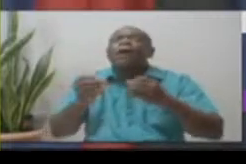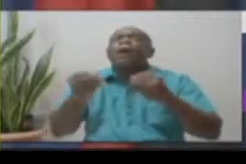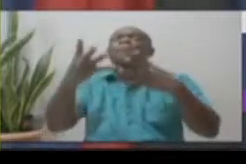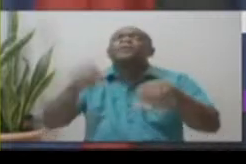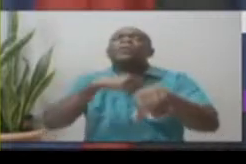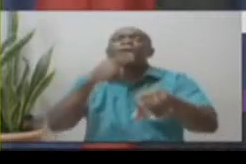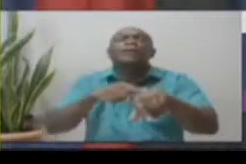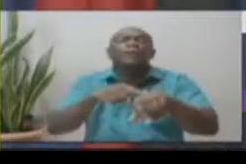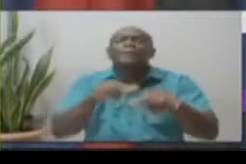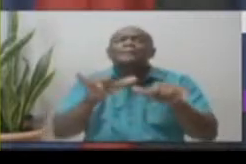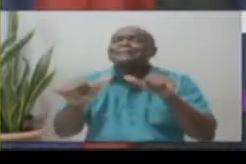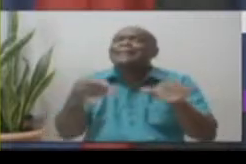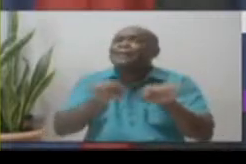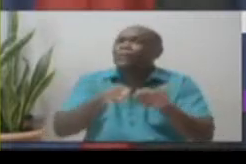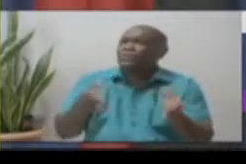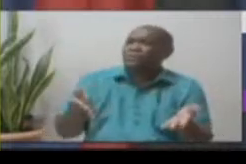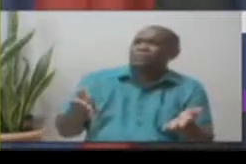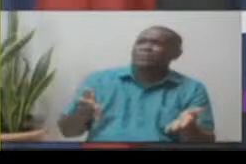doors,